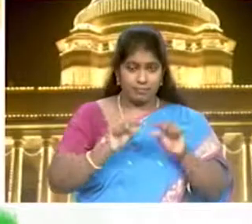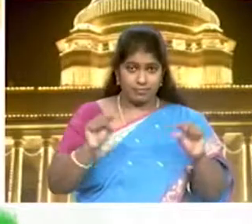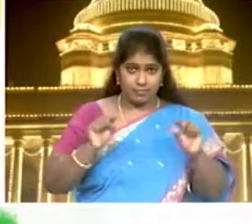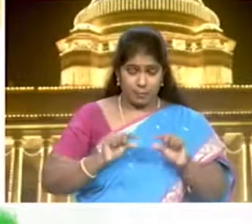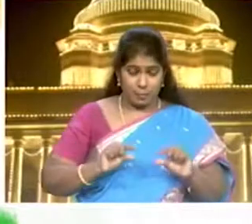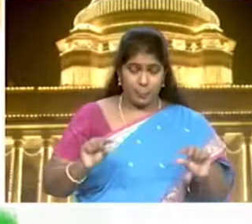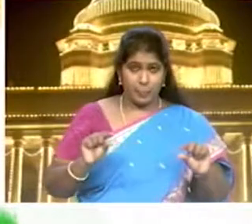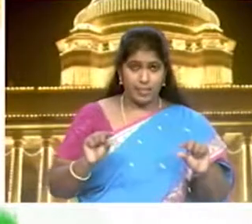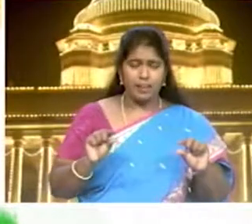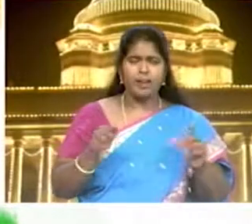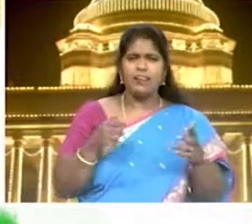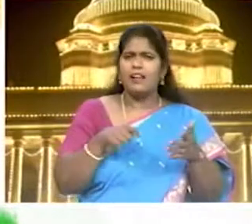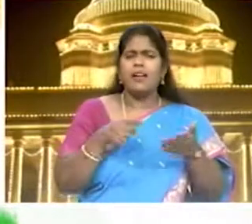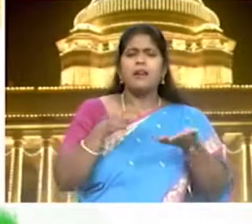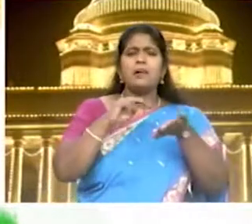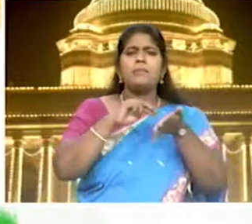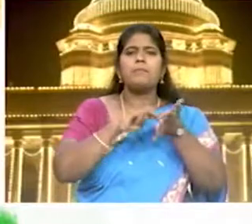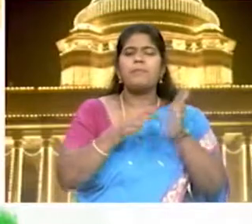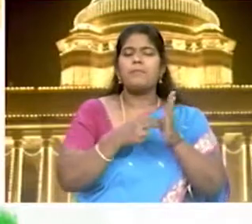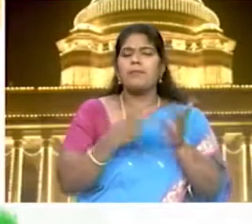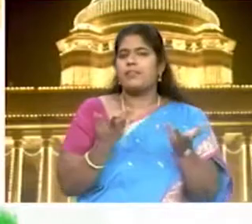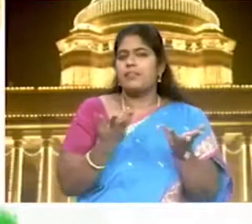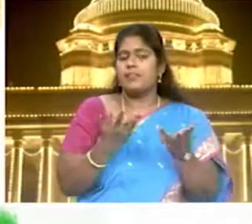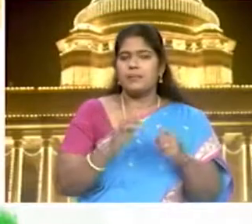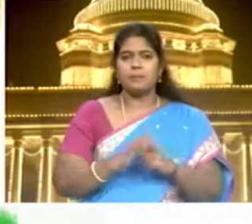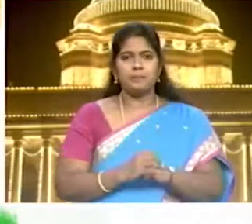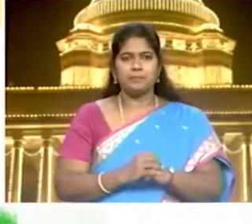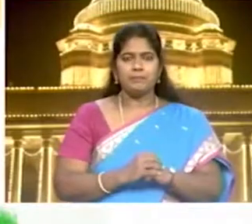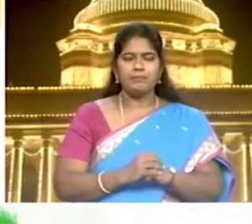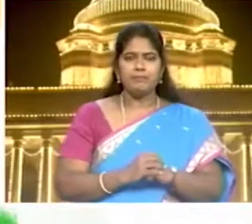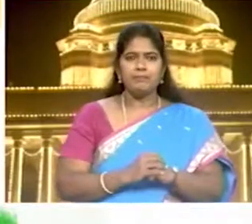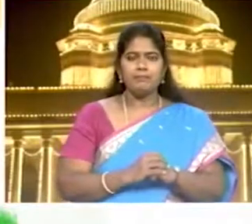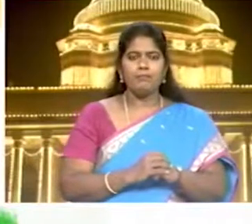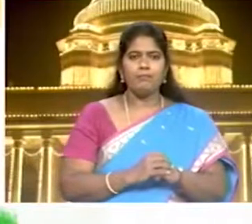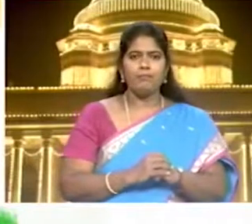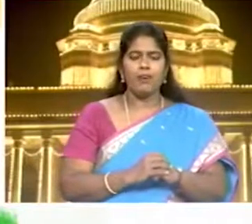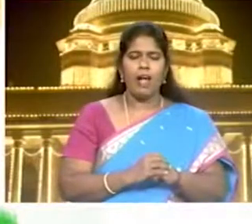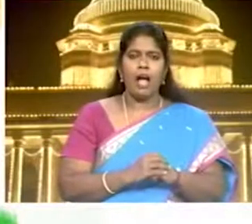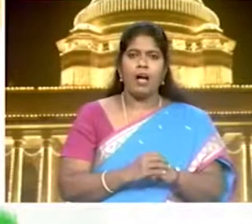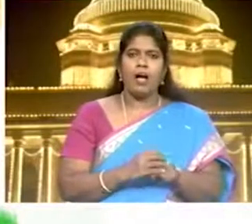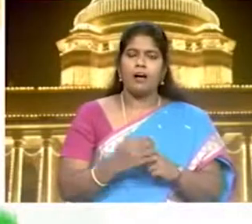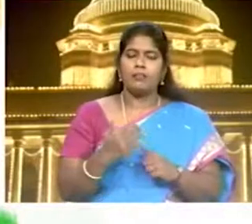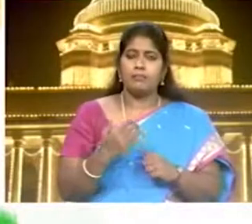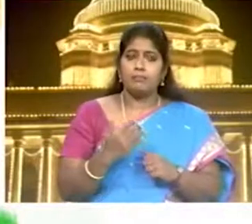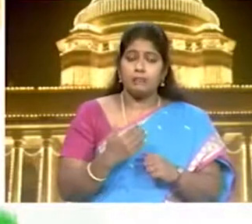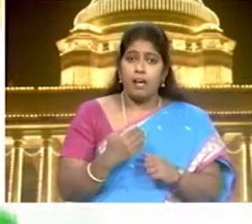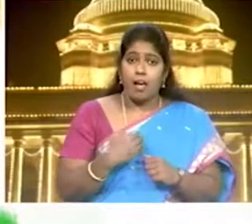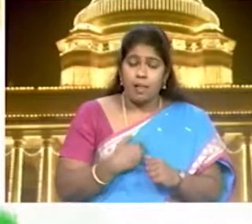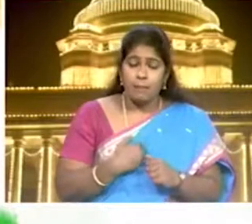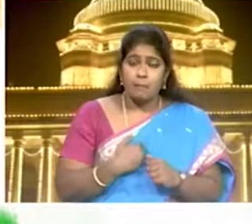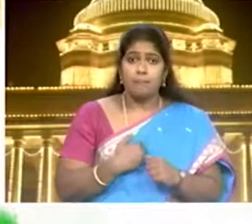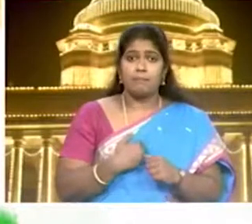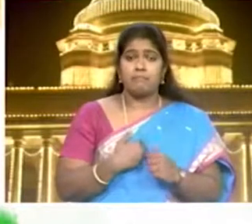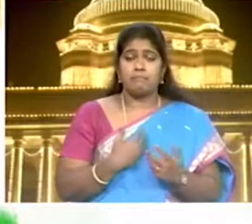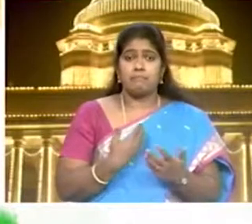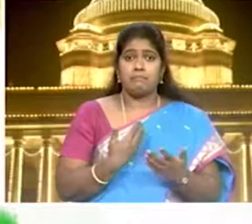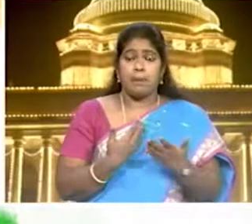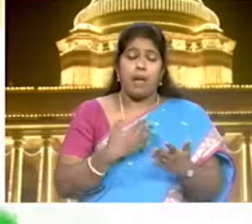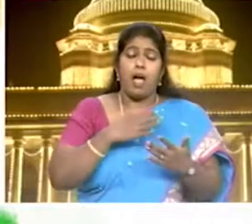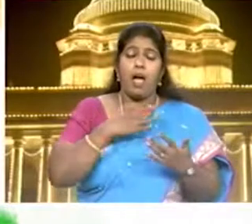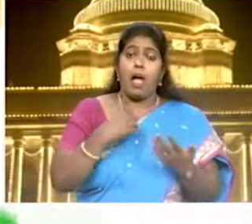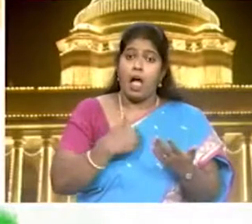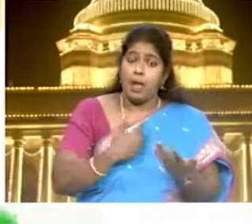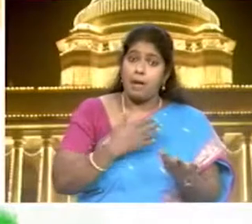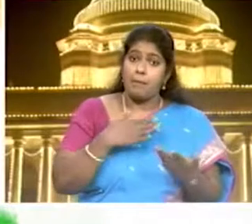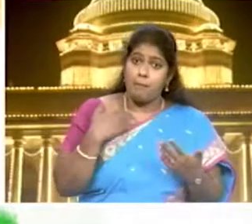vegal mele, mudu budu, nova bharote denile. Which means, I will pass,